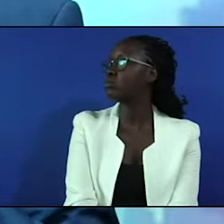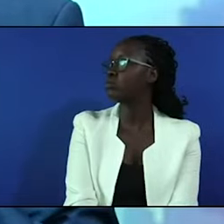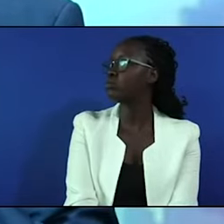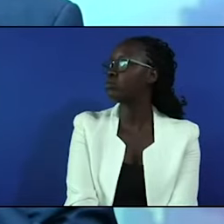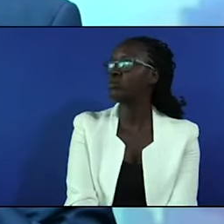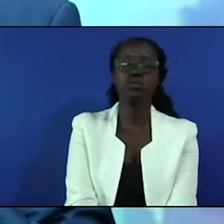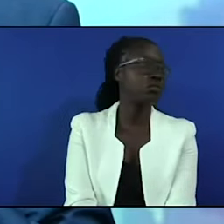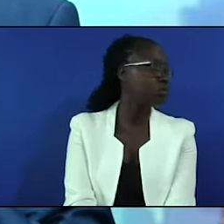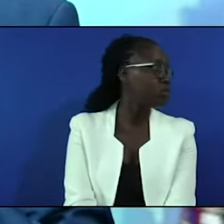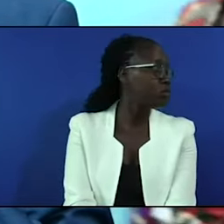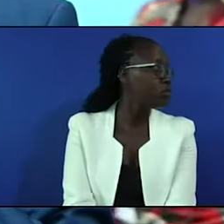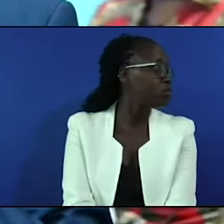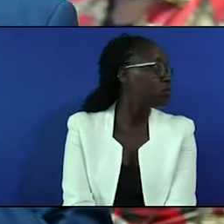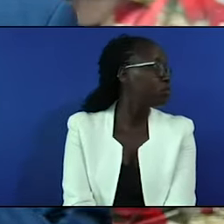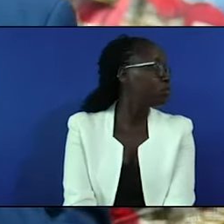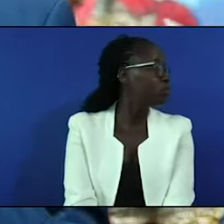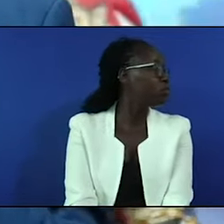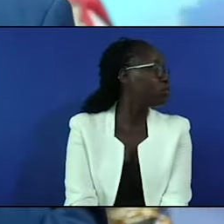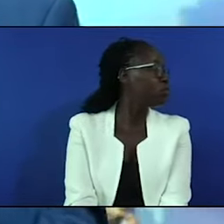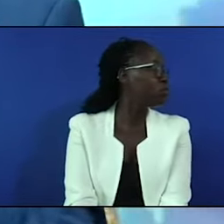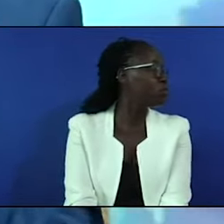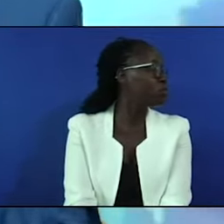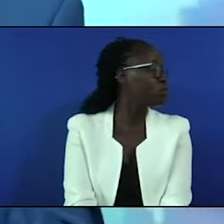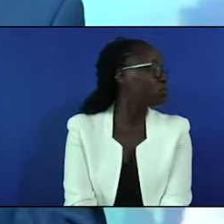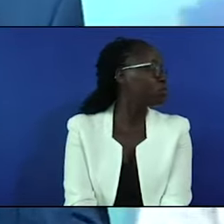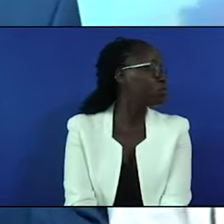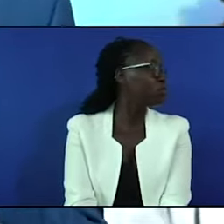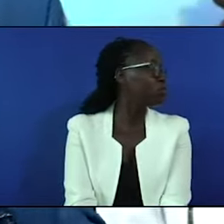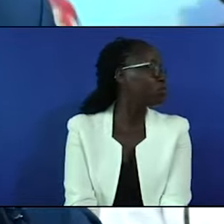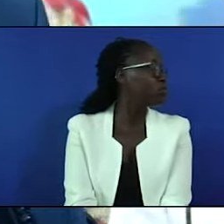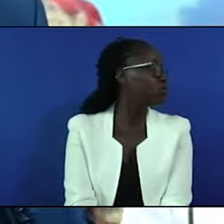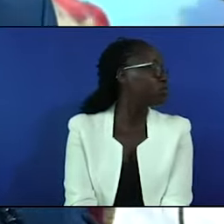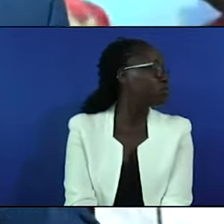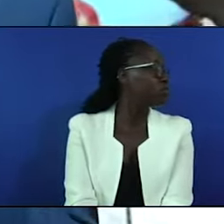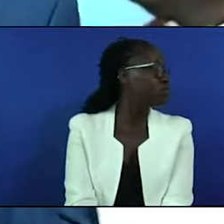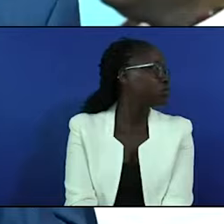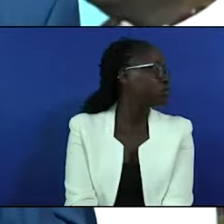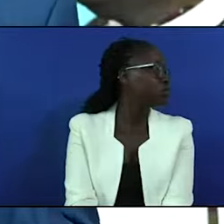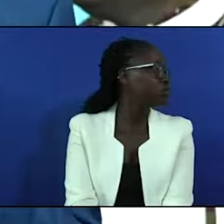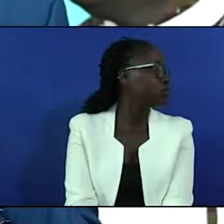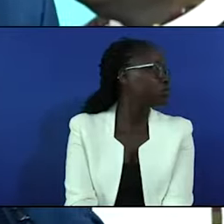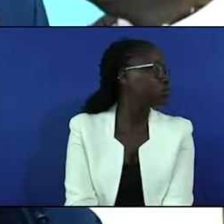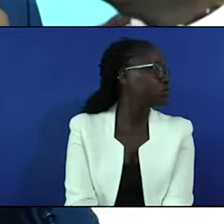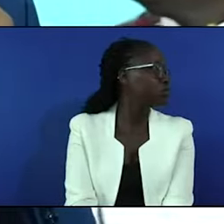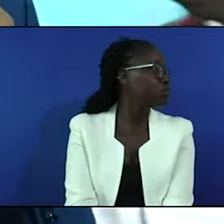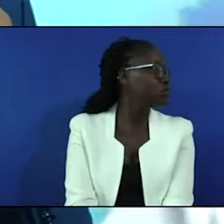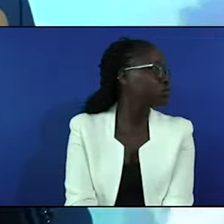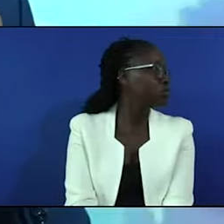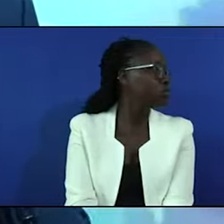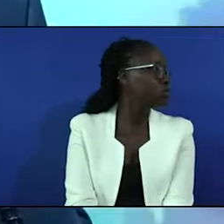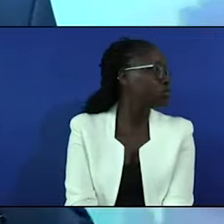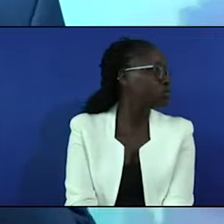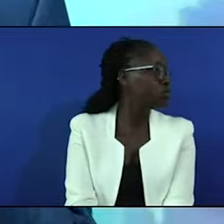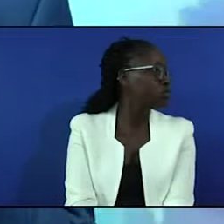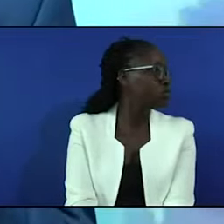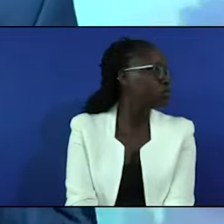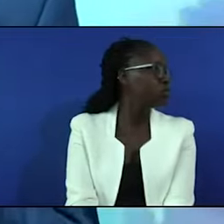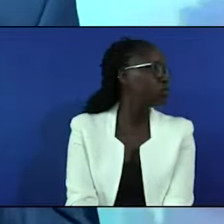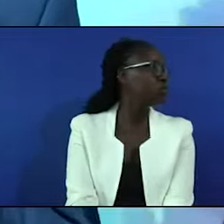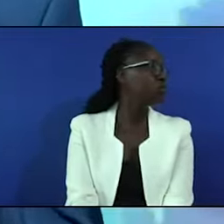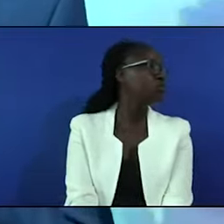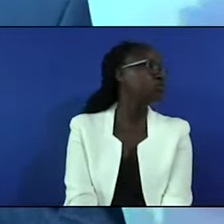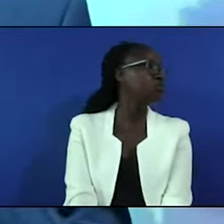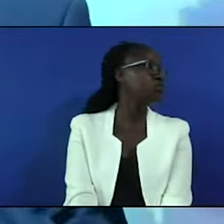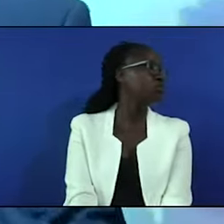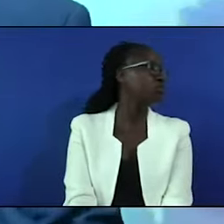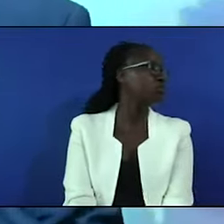you, Dr. Marundu, to pray a very special prayer for these wonderful men and women of God who are standing, who are saying we are also